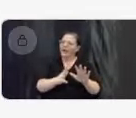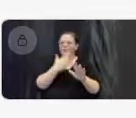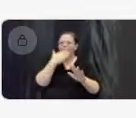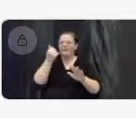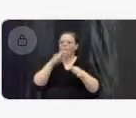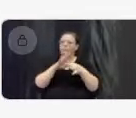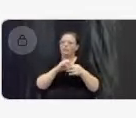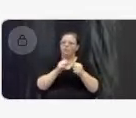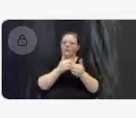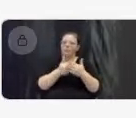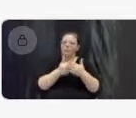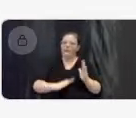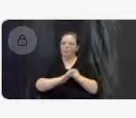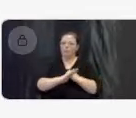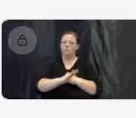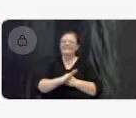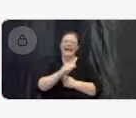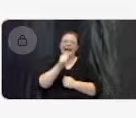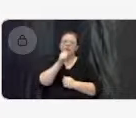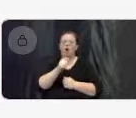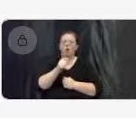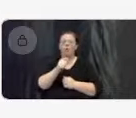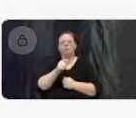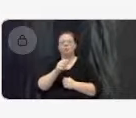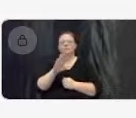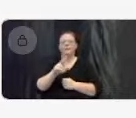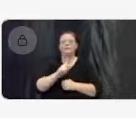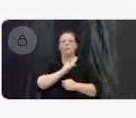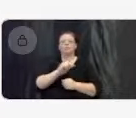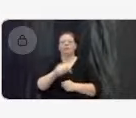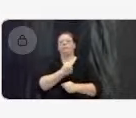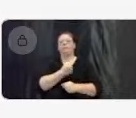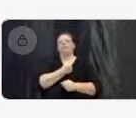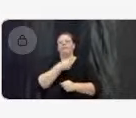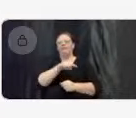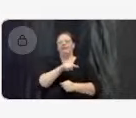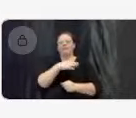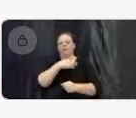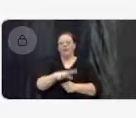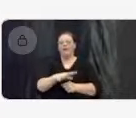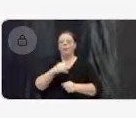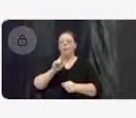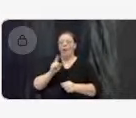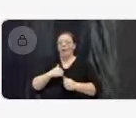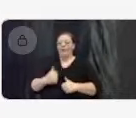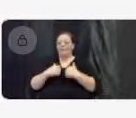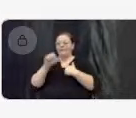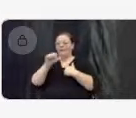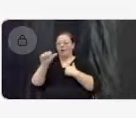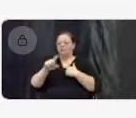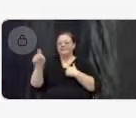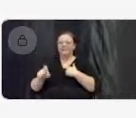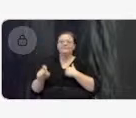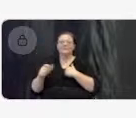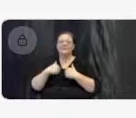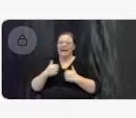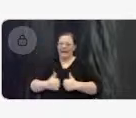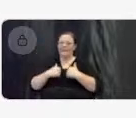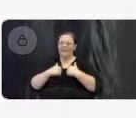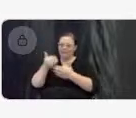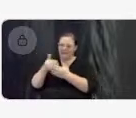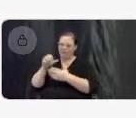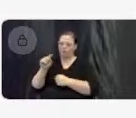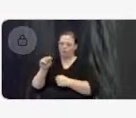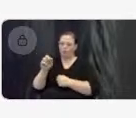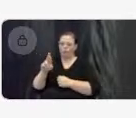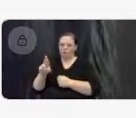that they're very sensitive to short-term rental in the neighborhood. Where I live in Austin, I live around short-term rentals. And I think